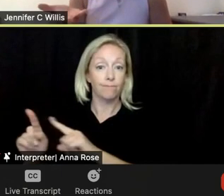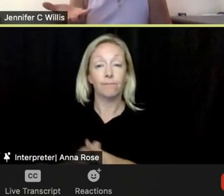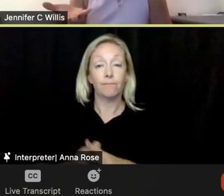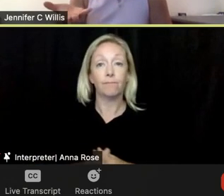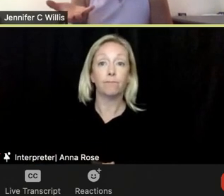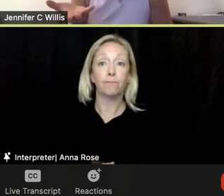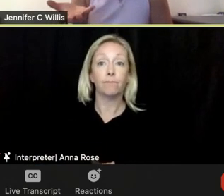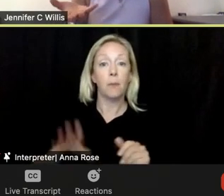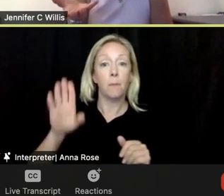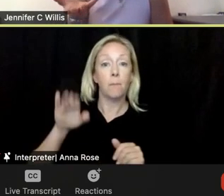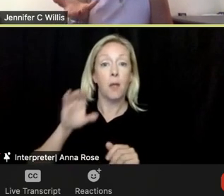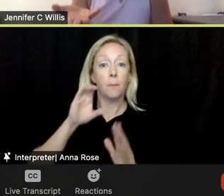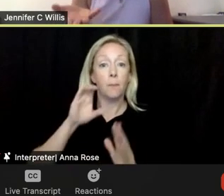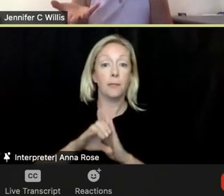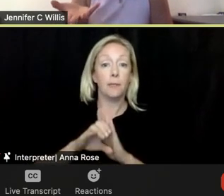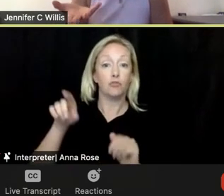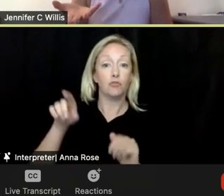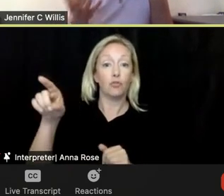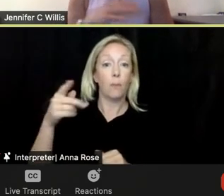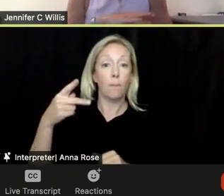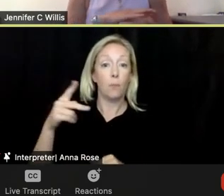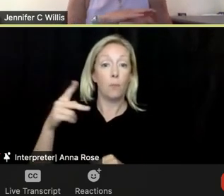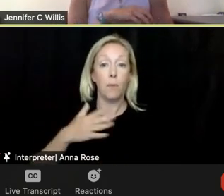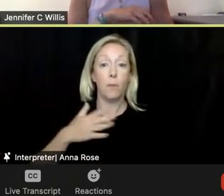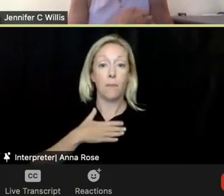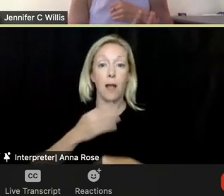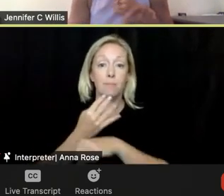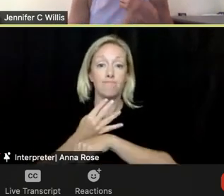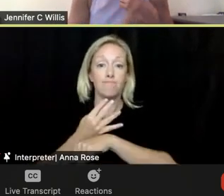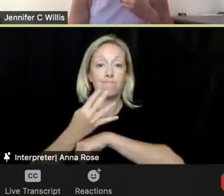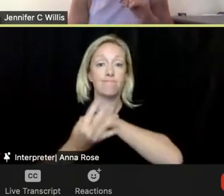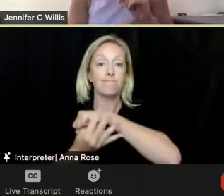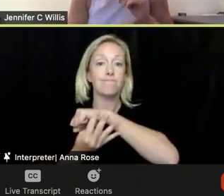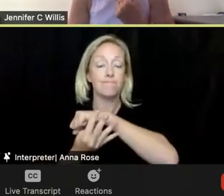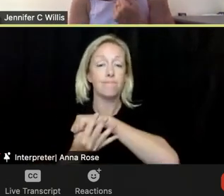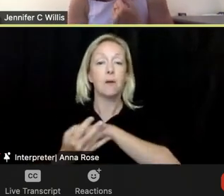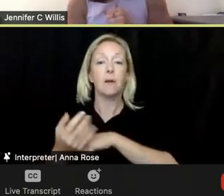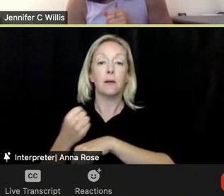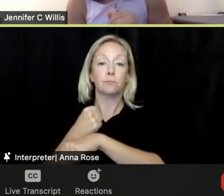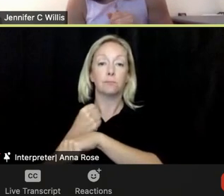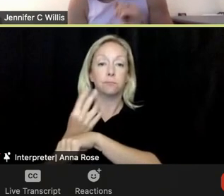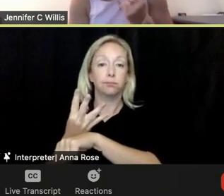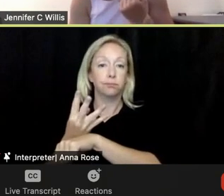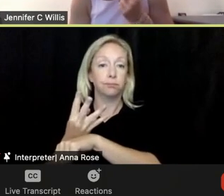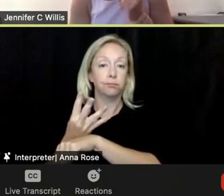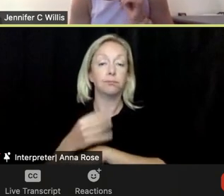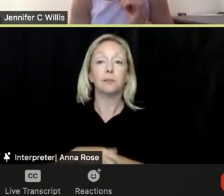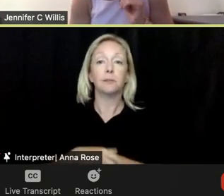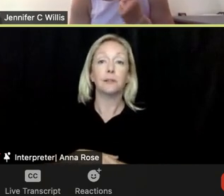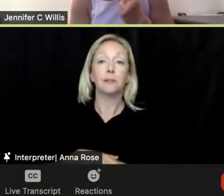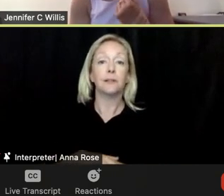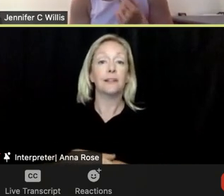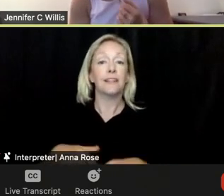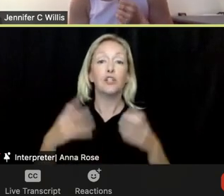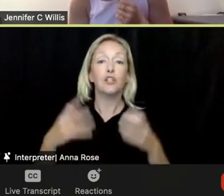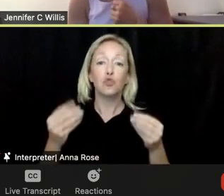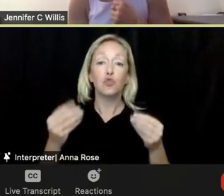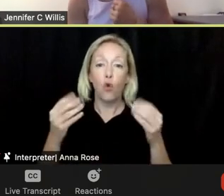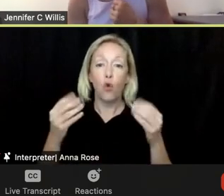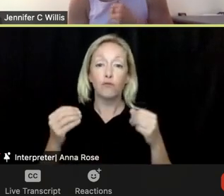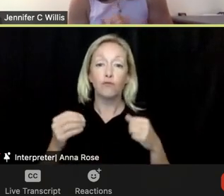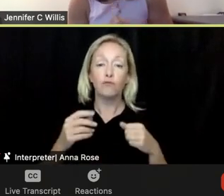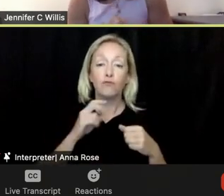The picture at the bottom is just an example of mine that I use, and it's a rubber spiky bracelet. So it's safe, but it's also